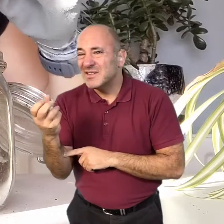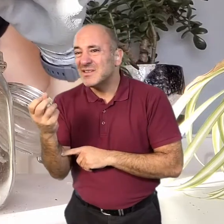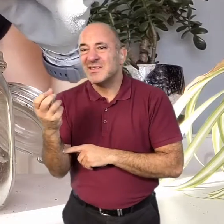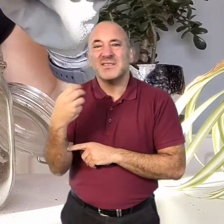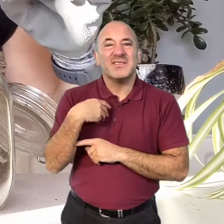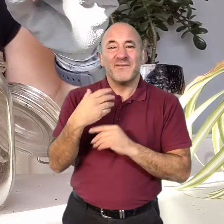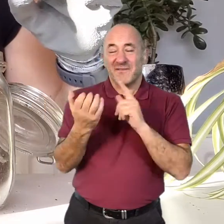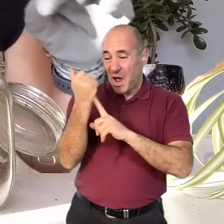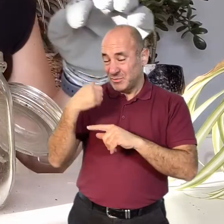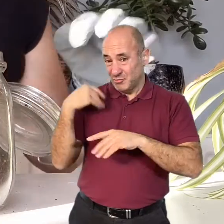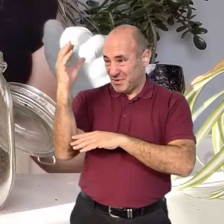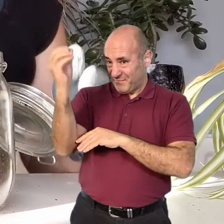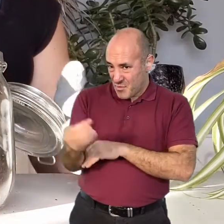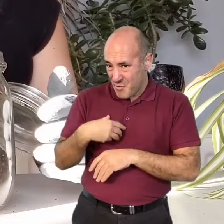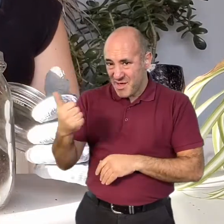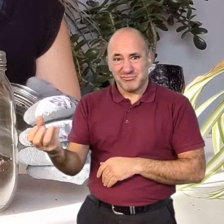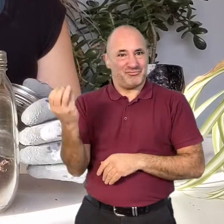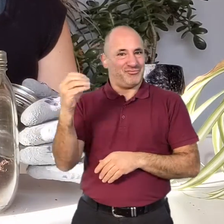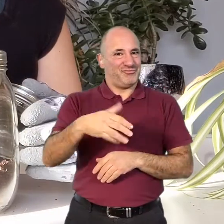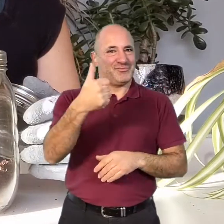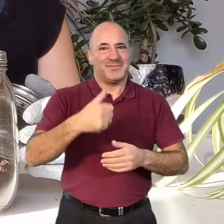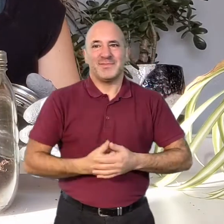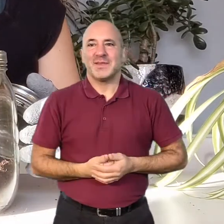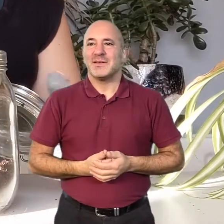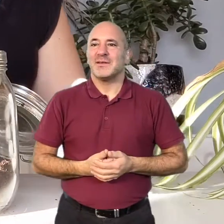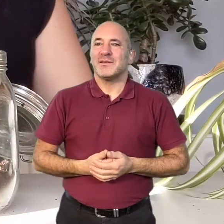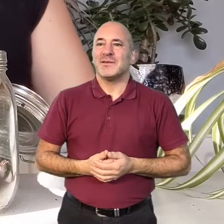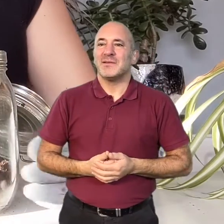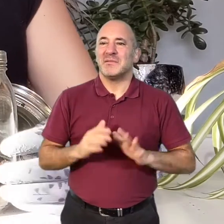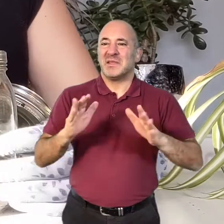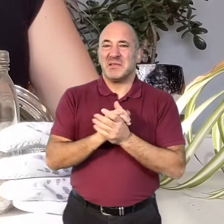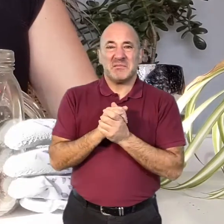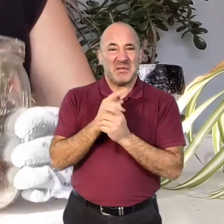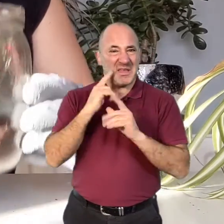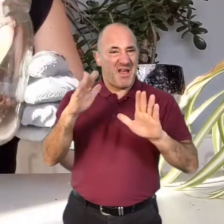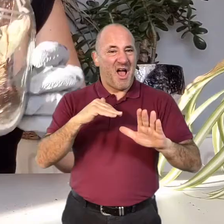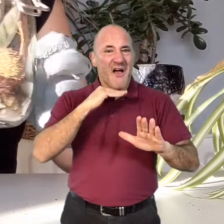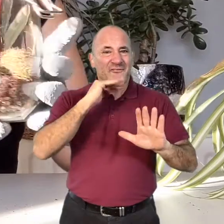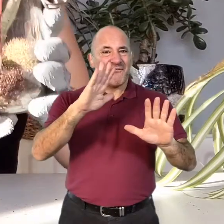which I thought was nice. And I think that might be it for my